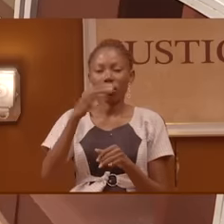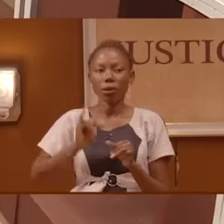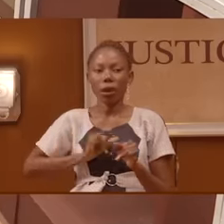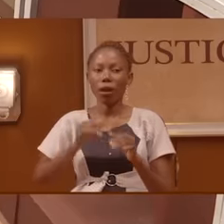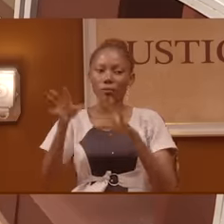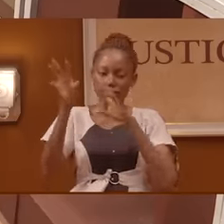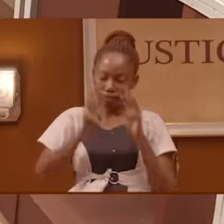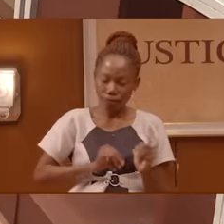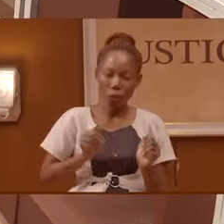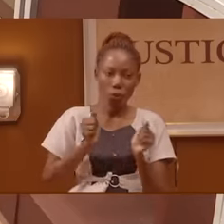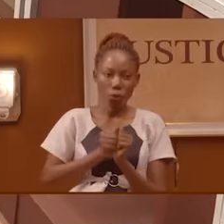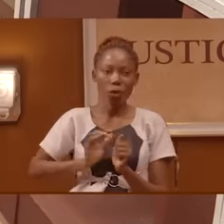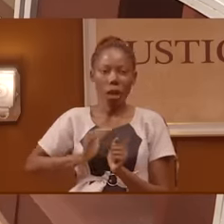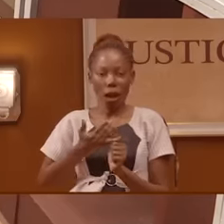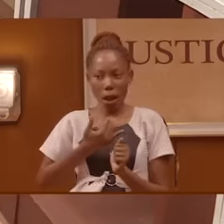I took her kids. Yeah.